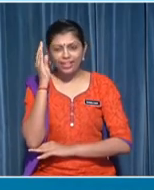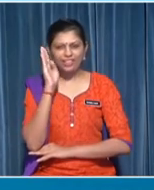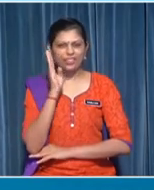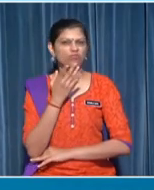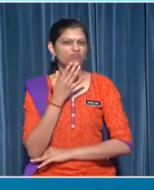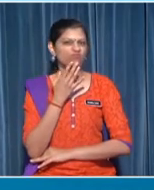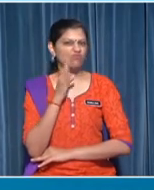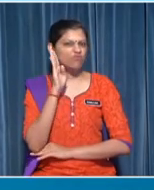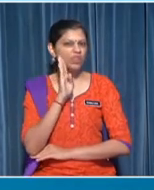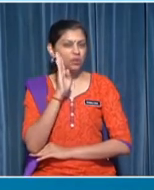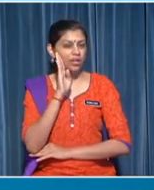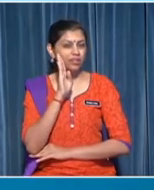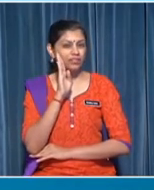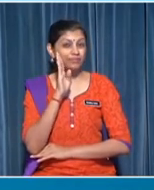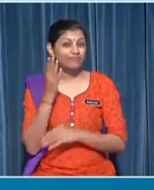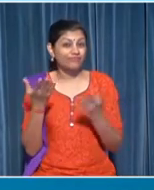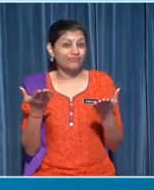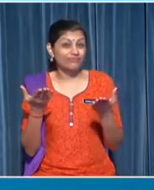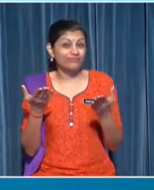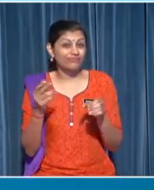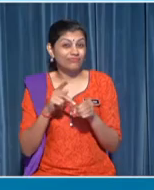thingy that comes out from our...